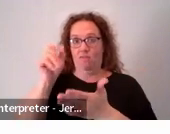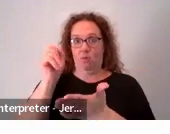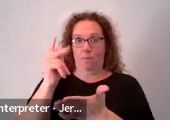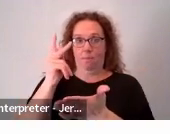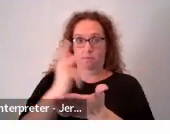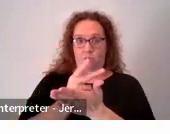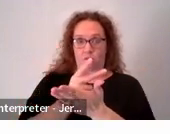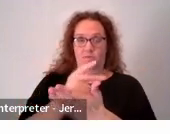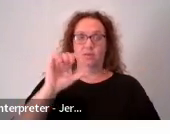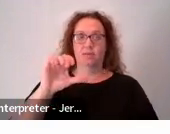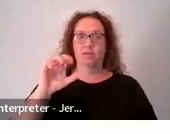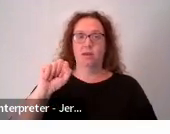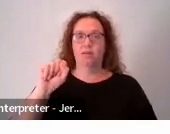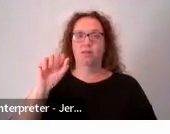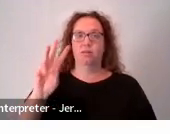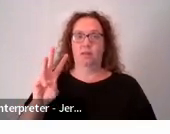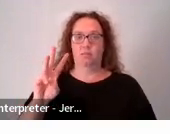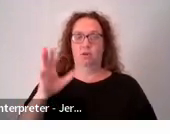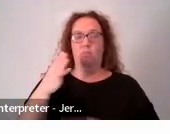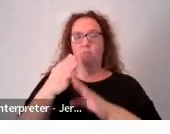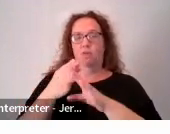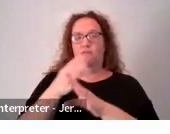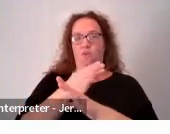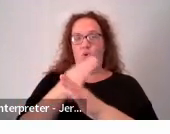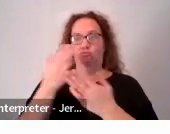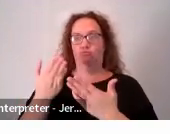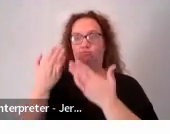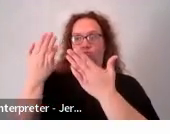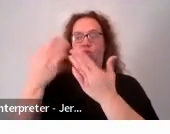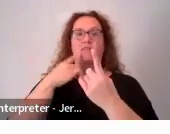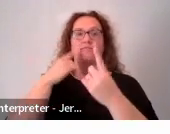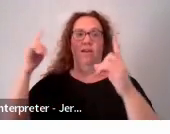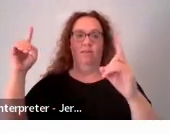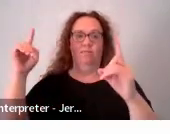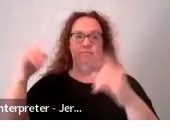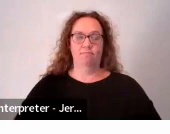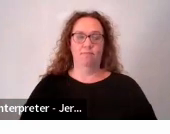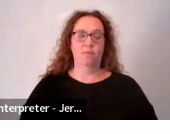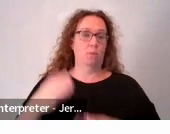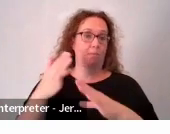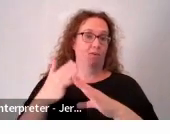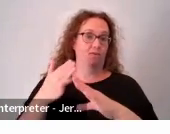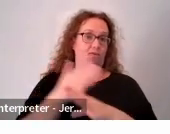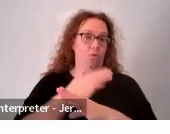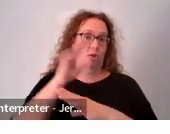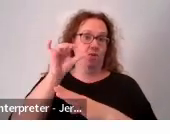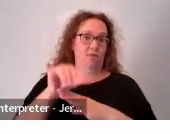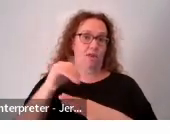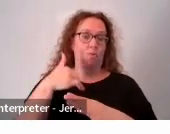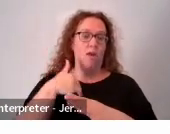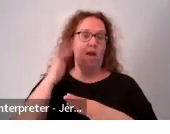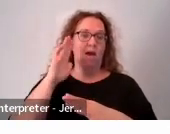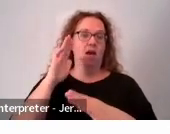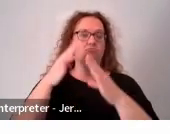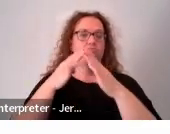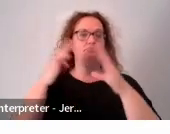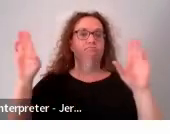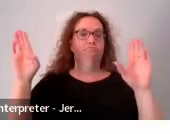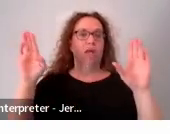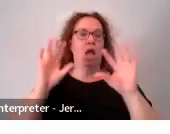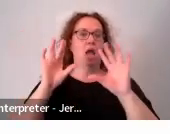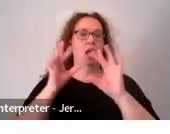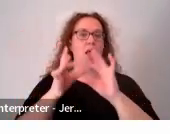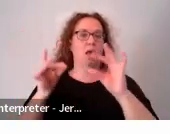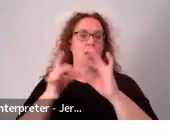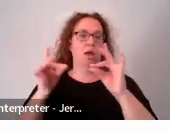the CSW before it went into effect. So prior to that, there is a public comment period.